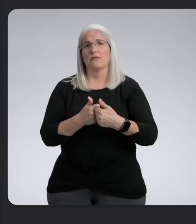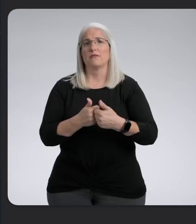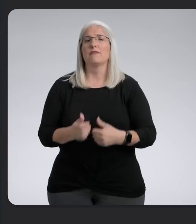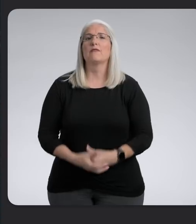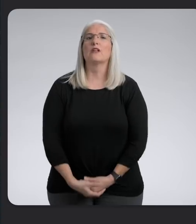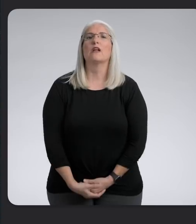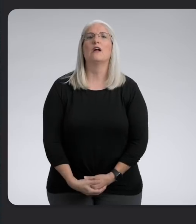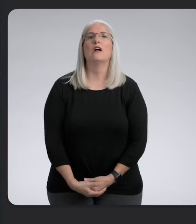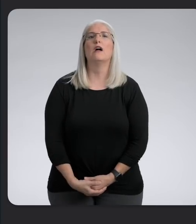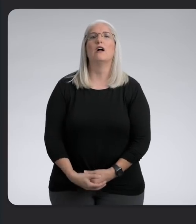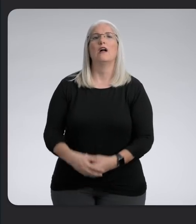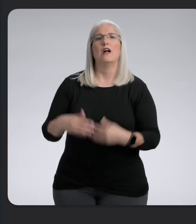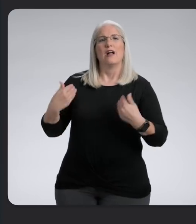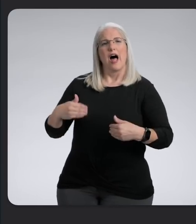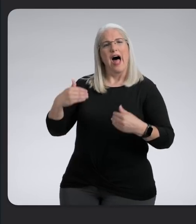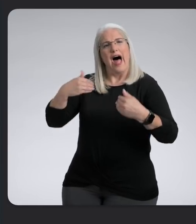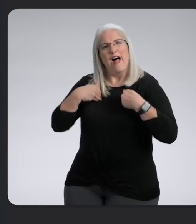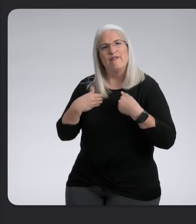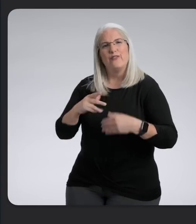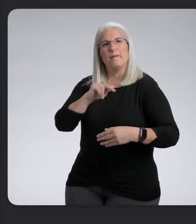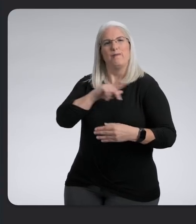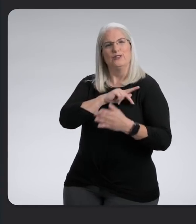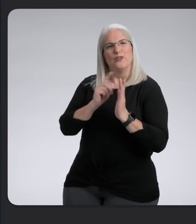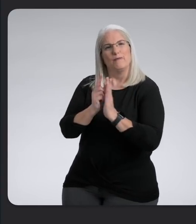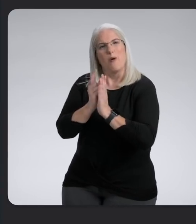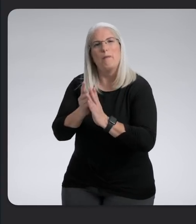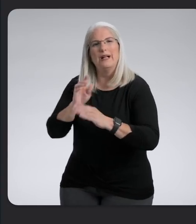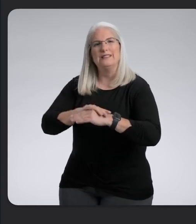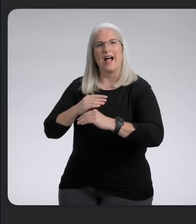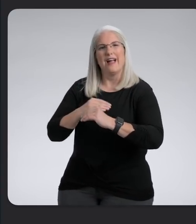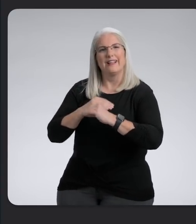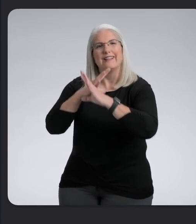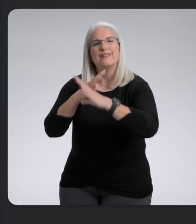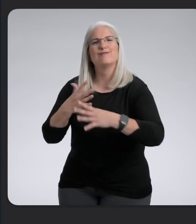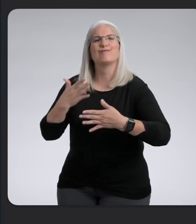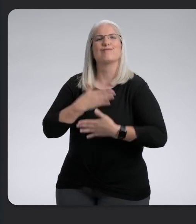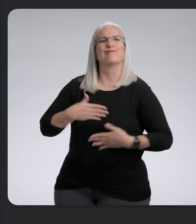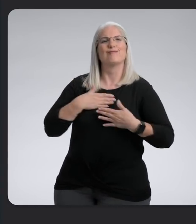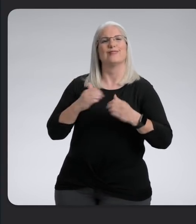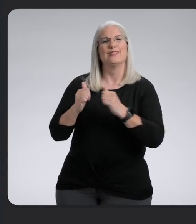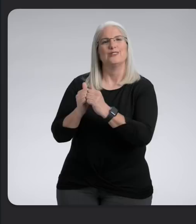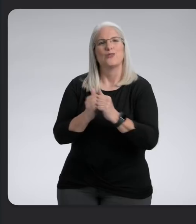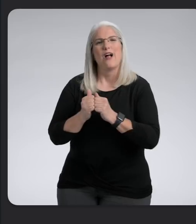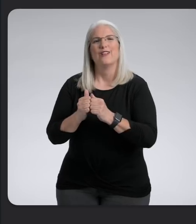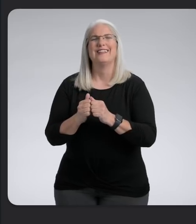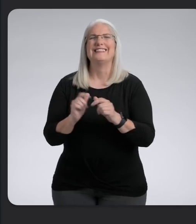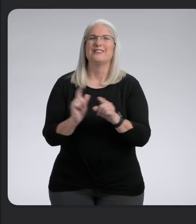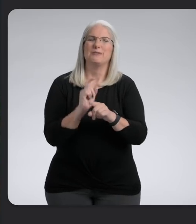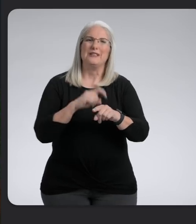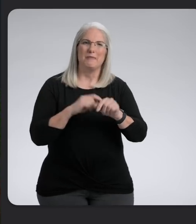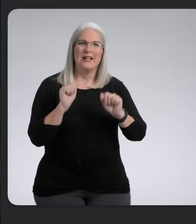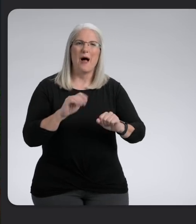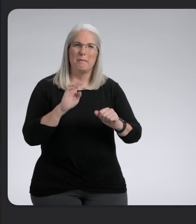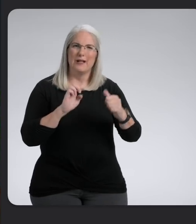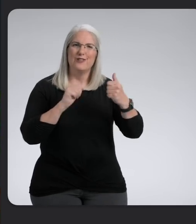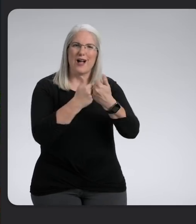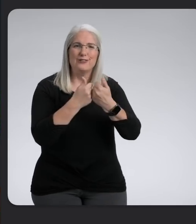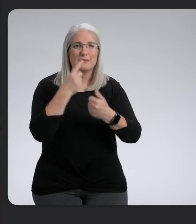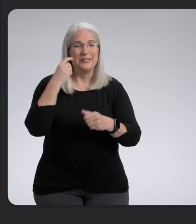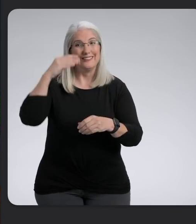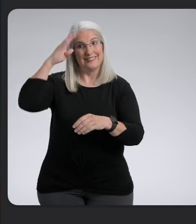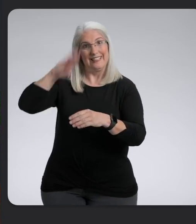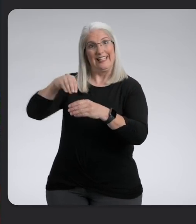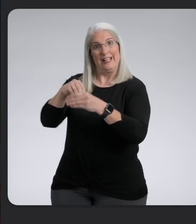bring so much joy, but it also has its challenges. When talking in person, our brains process hundreds of